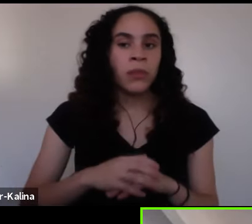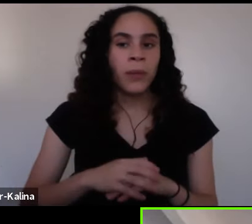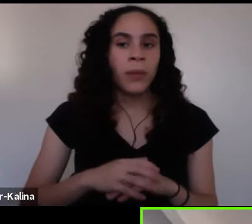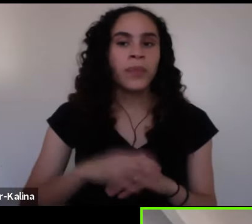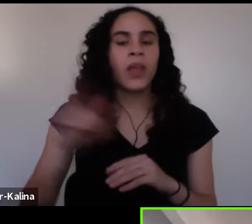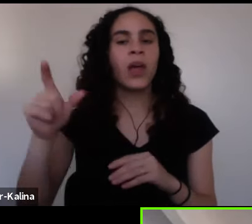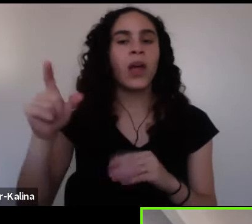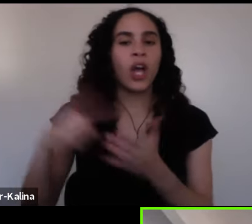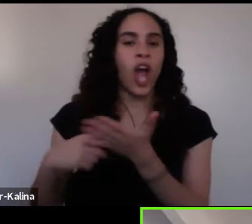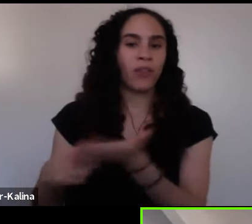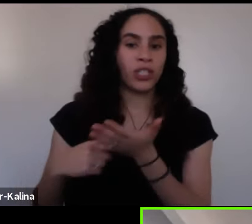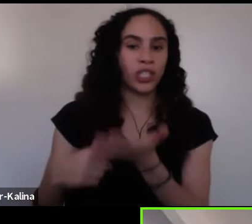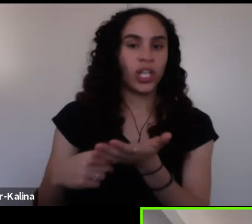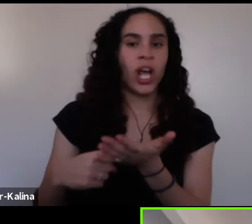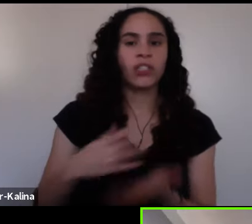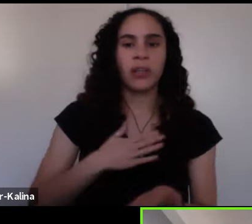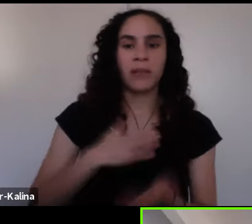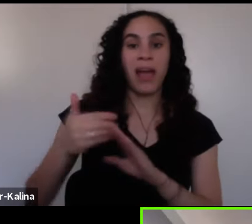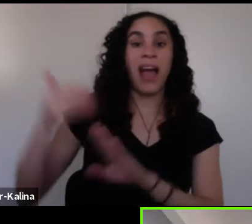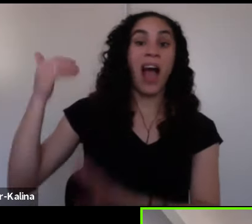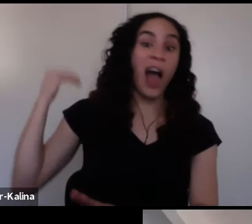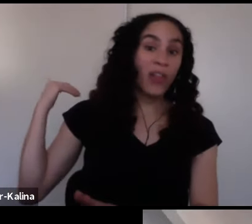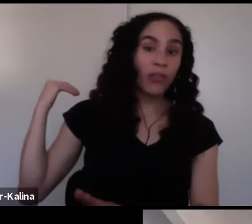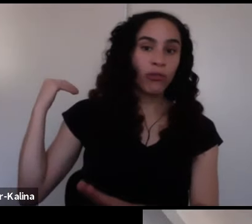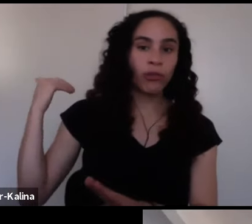companies, they're tokenized.